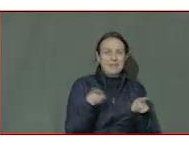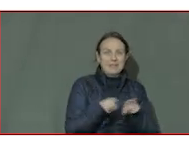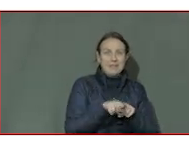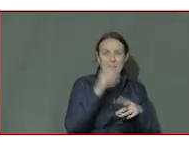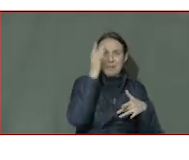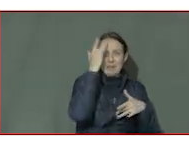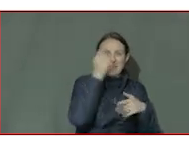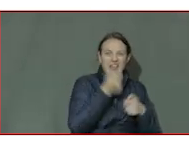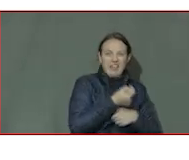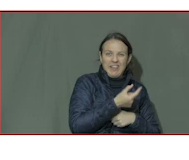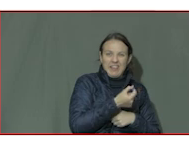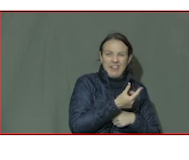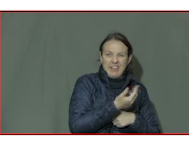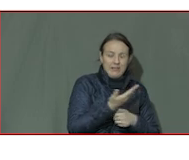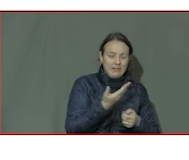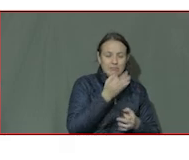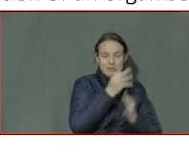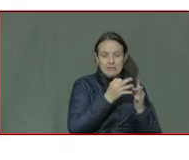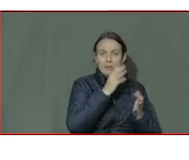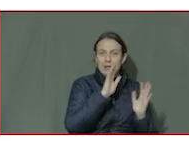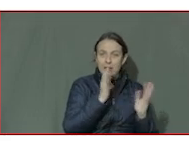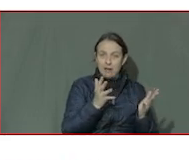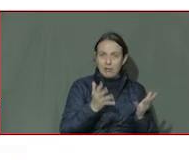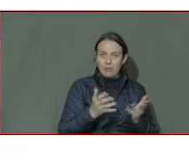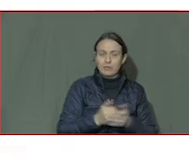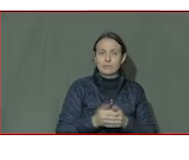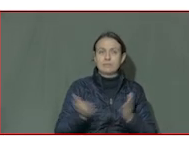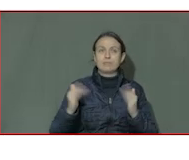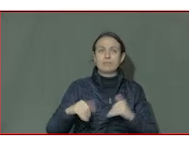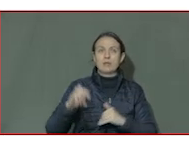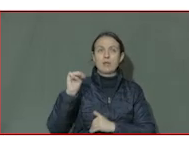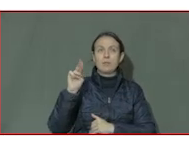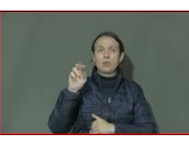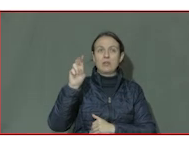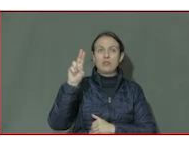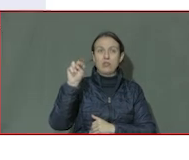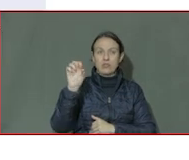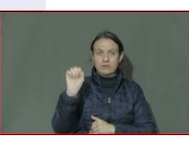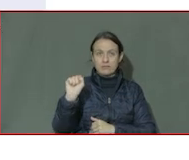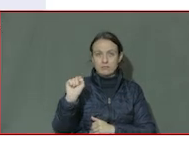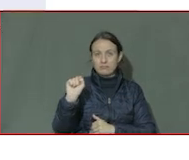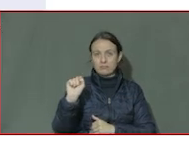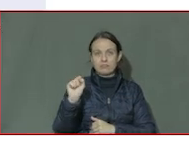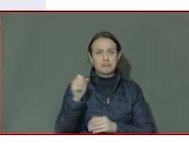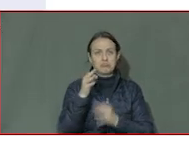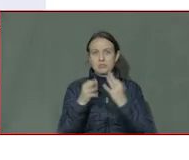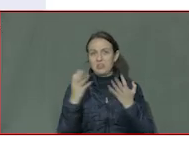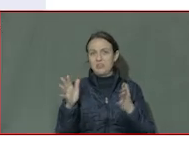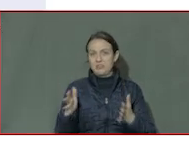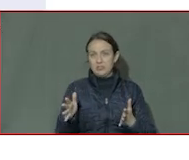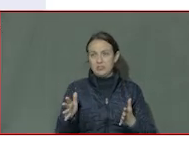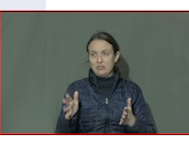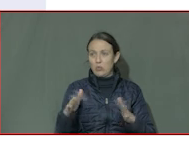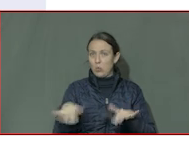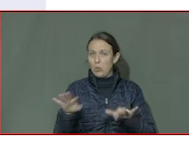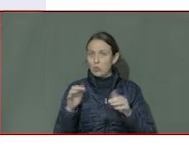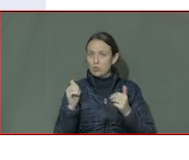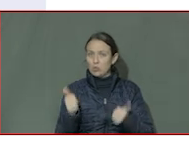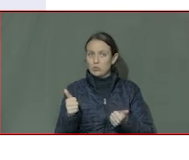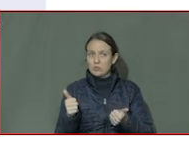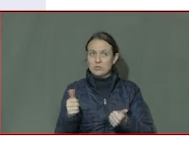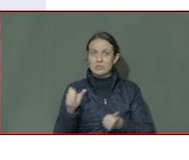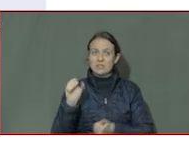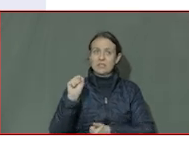same. And then mutations, we have done that. We are good, right? Stem